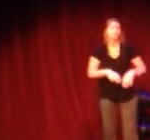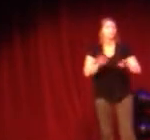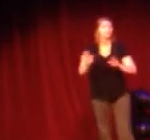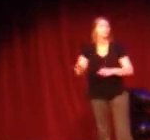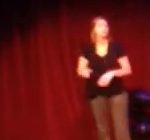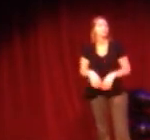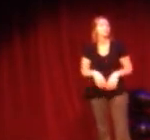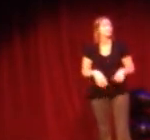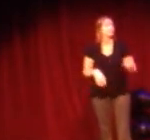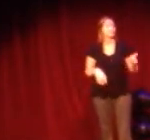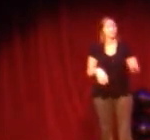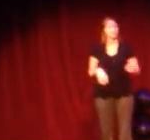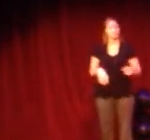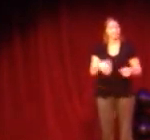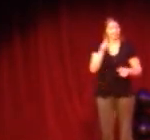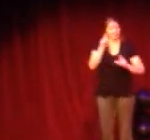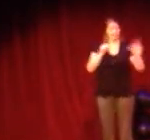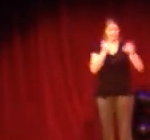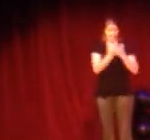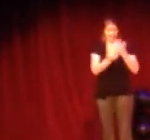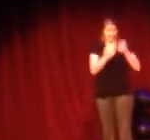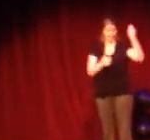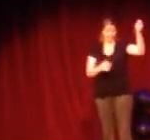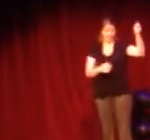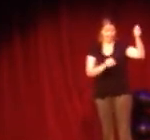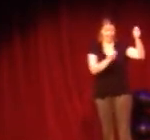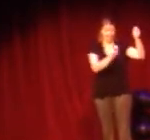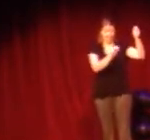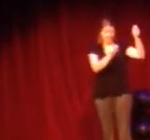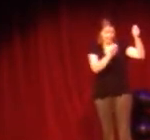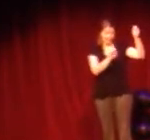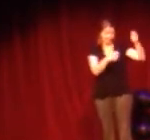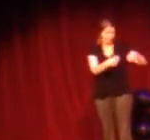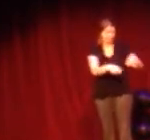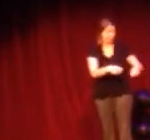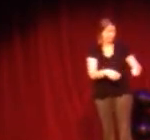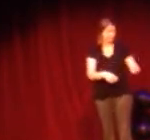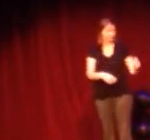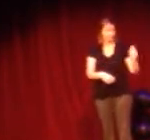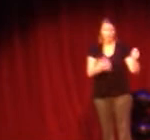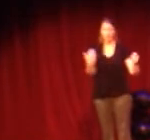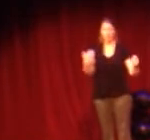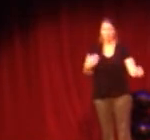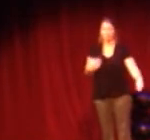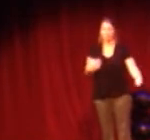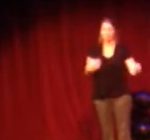then in your left hand, you got the snare drum. Give me some of that.